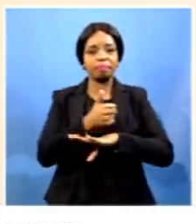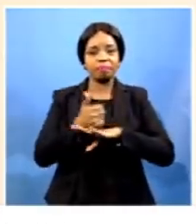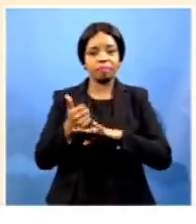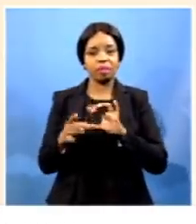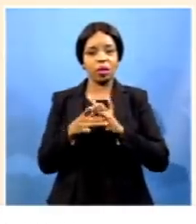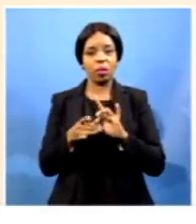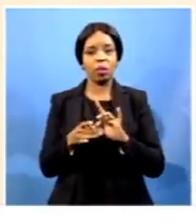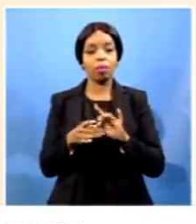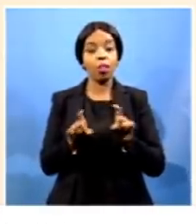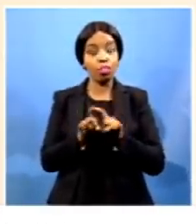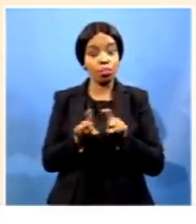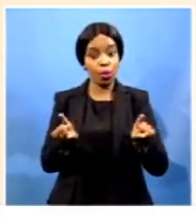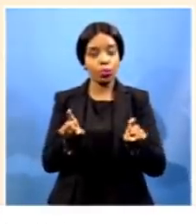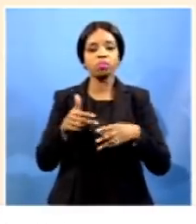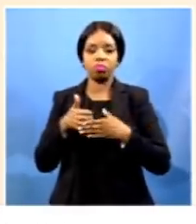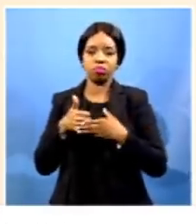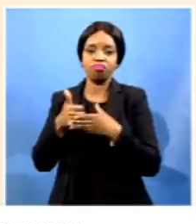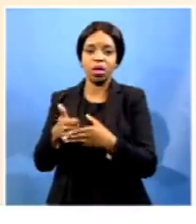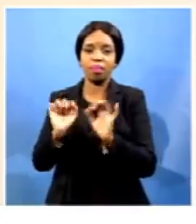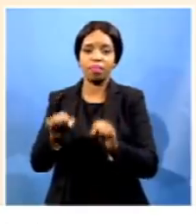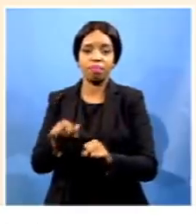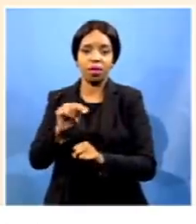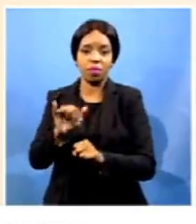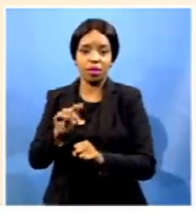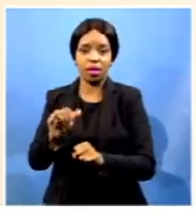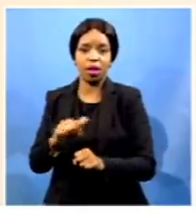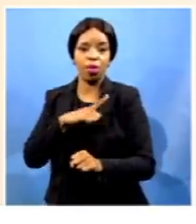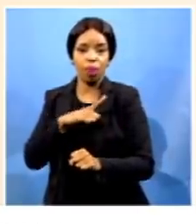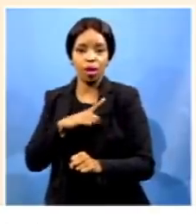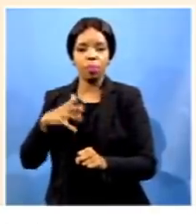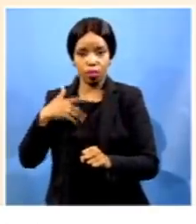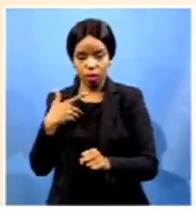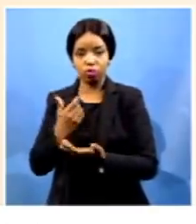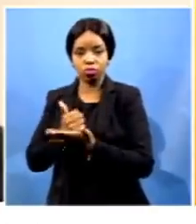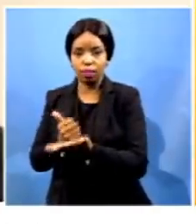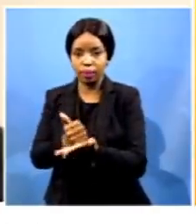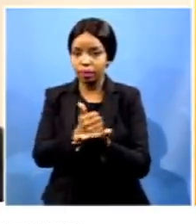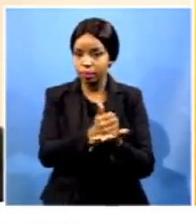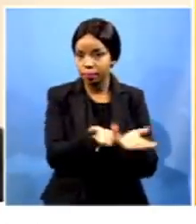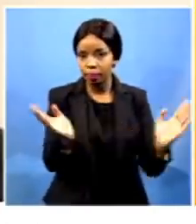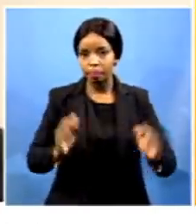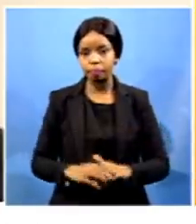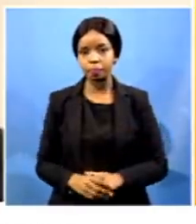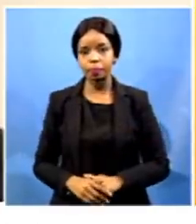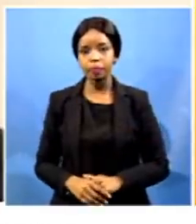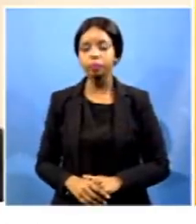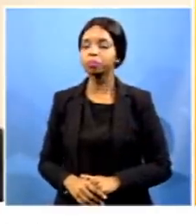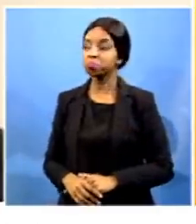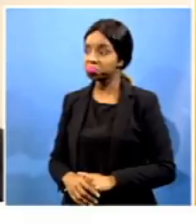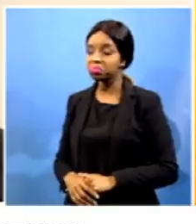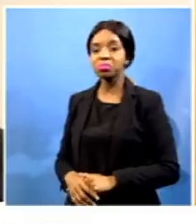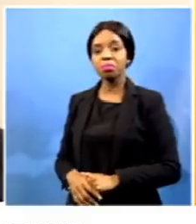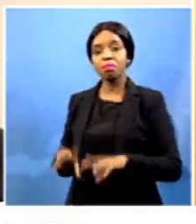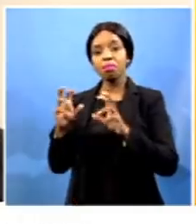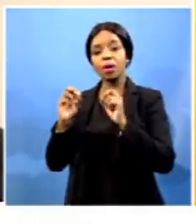that we actually want to come in and assist and ensure that we intervene on their behalf. All right. Just let's get details from you. How do you